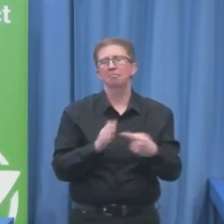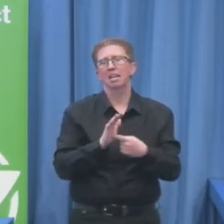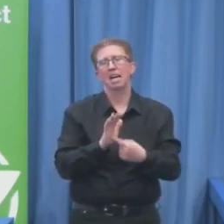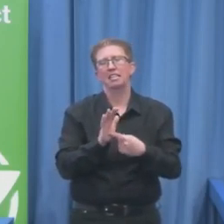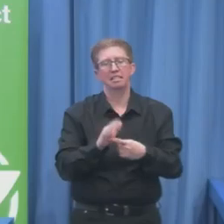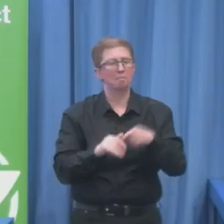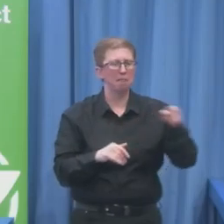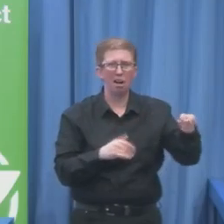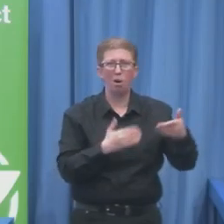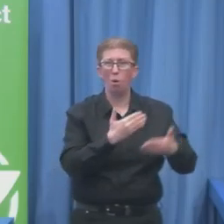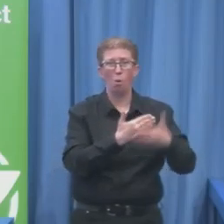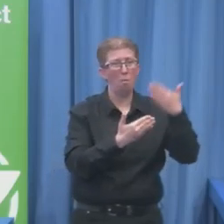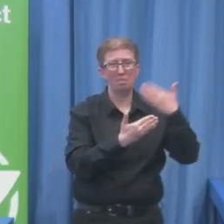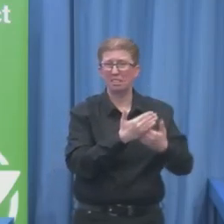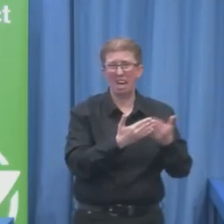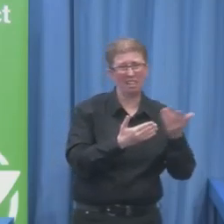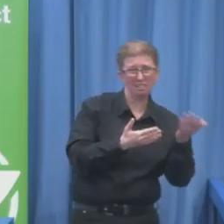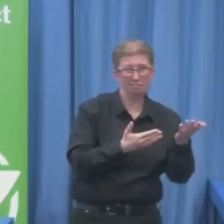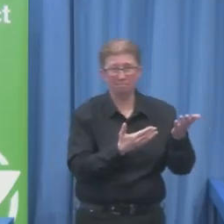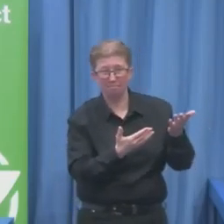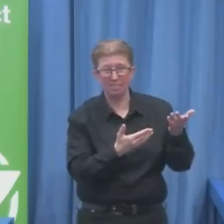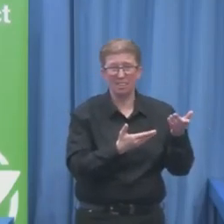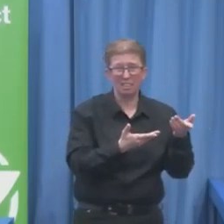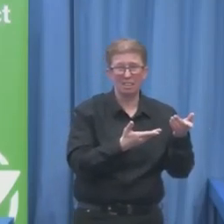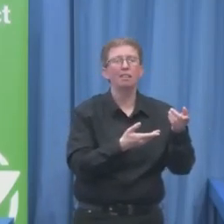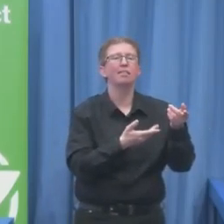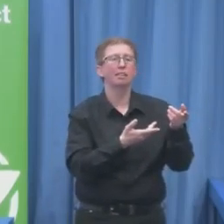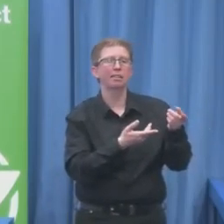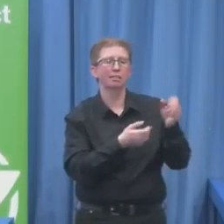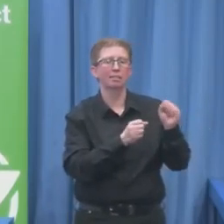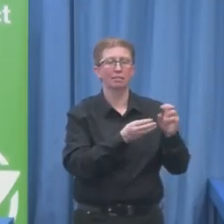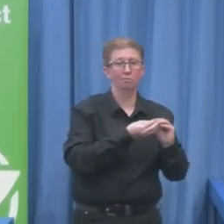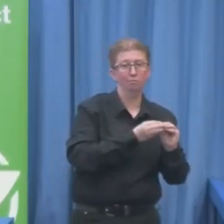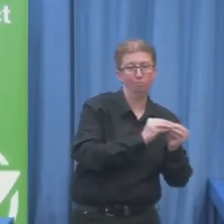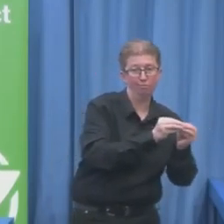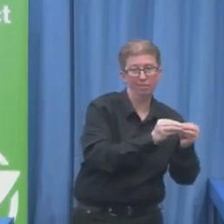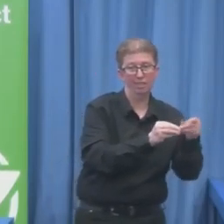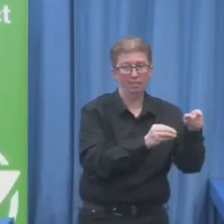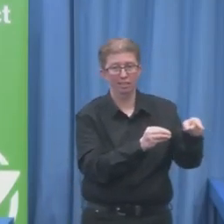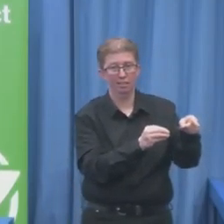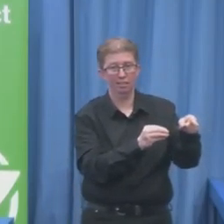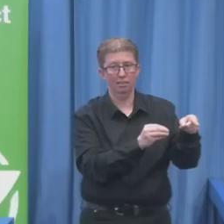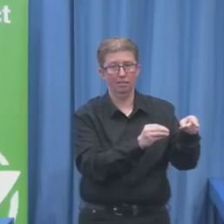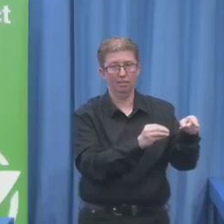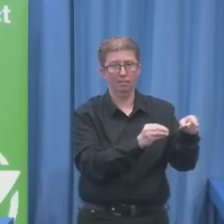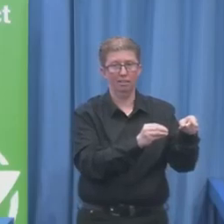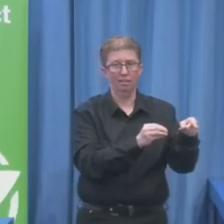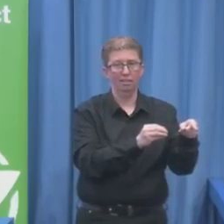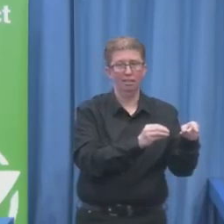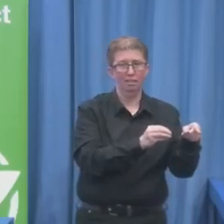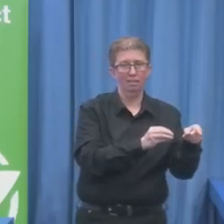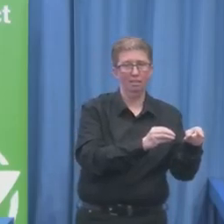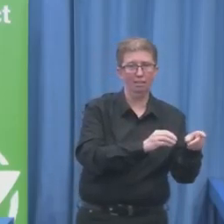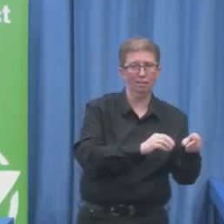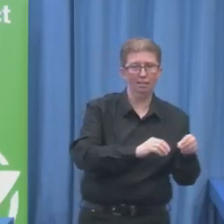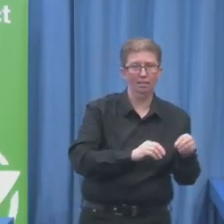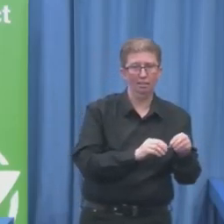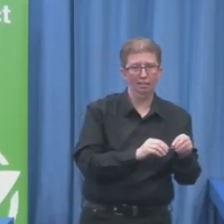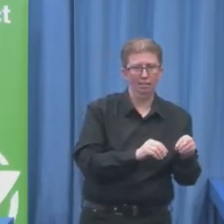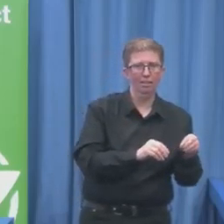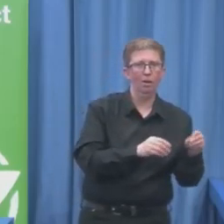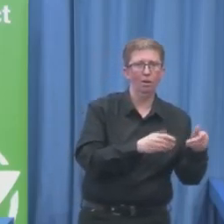of the people that you work with. It won't serve your recovery, your rehabilitation plans. So two things: